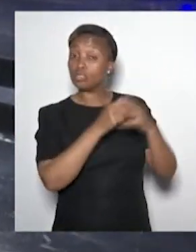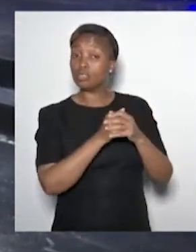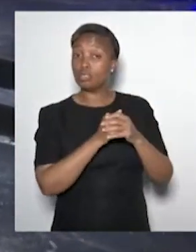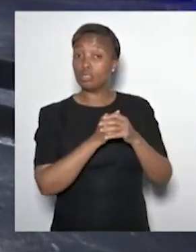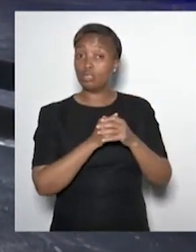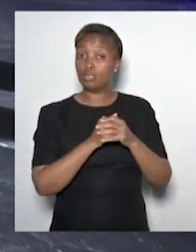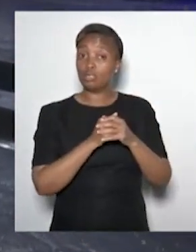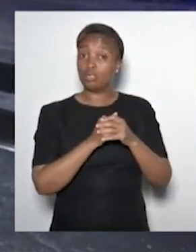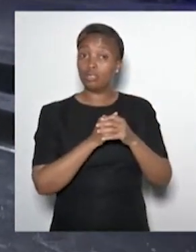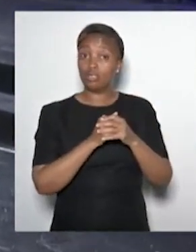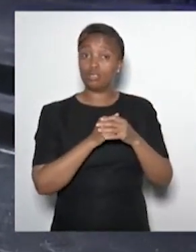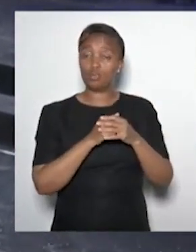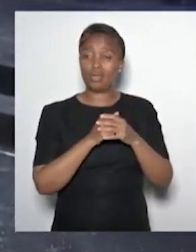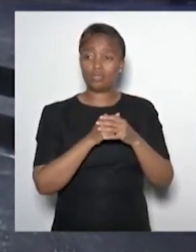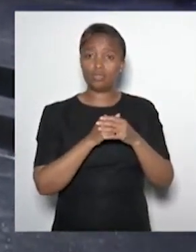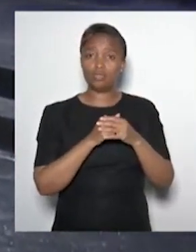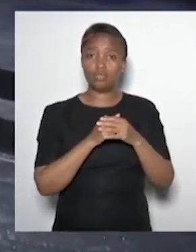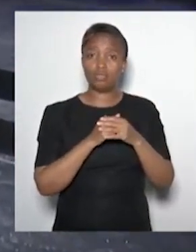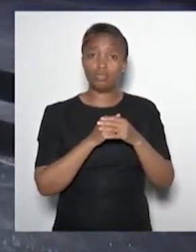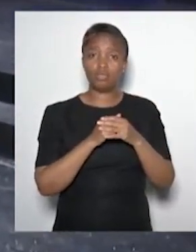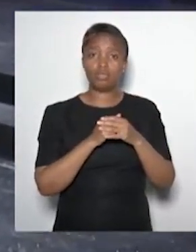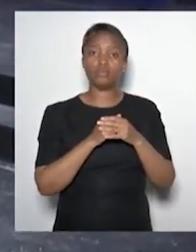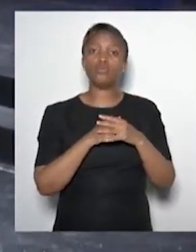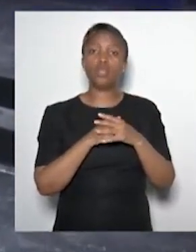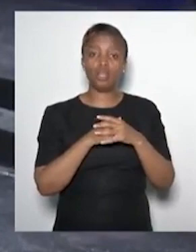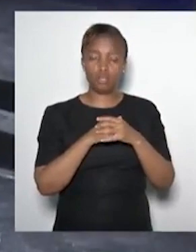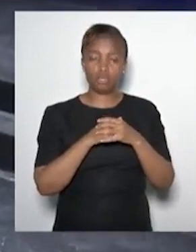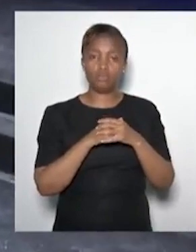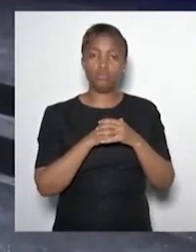Yifingenete Eslo Sotala.